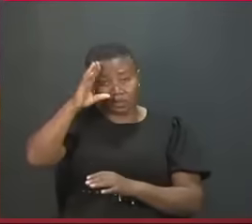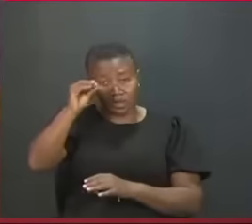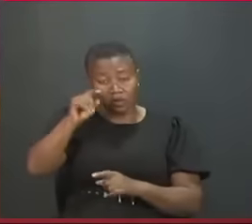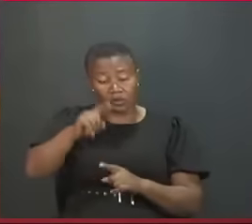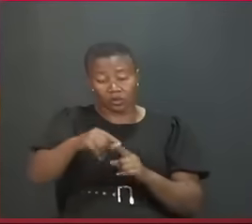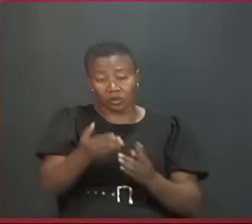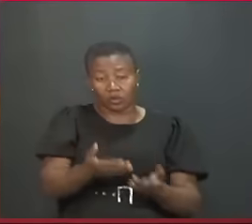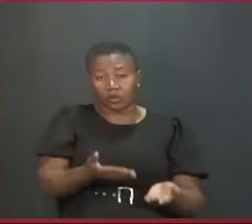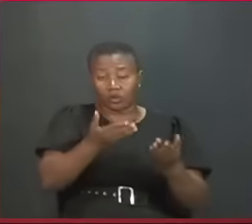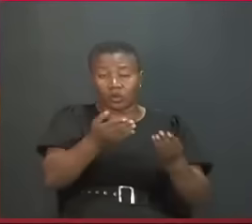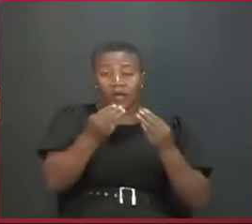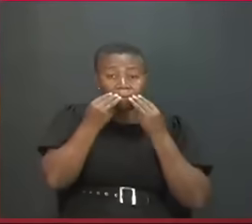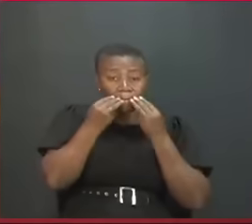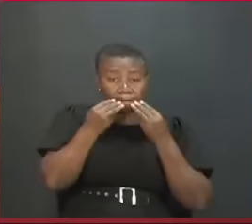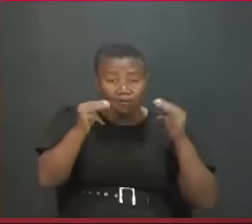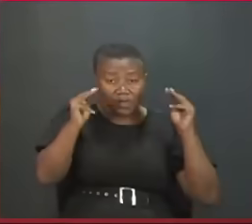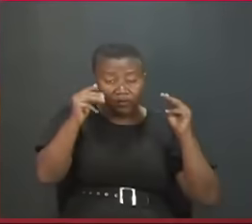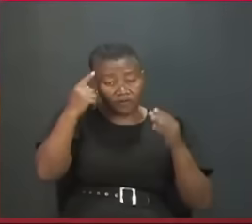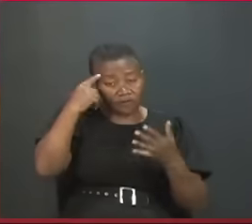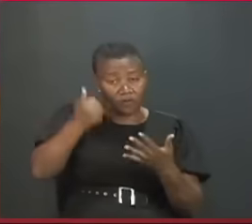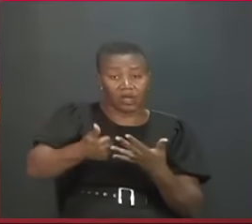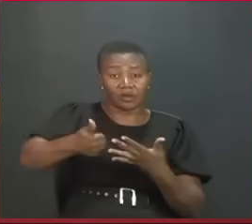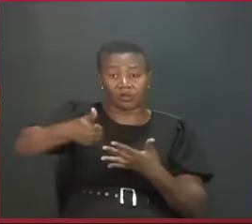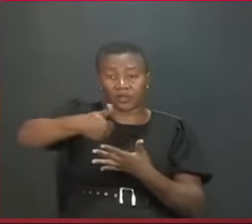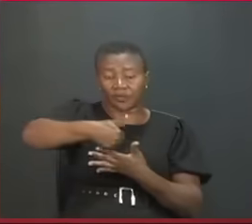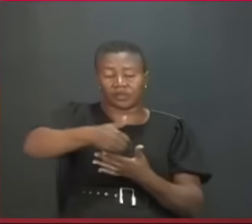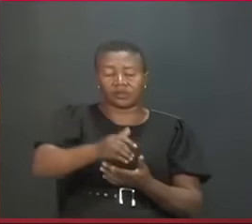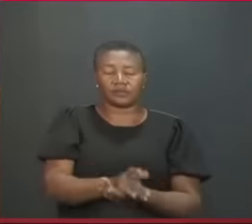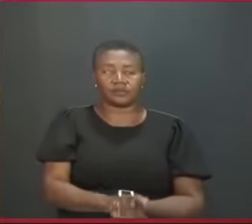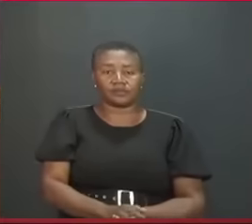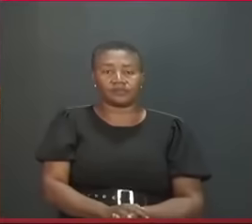the motion for amendment of that clause.